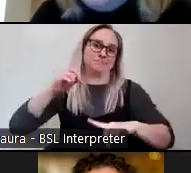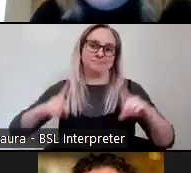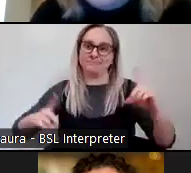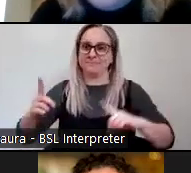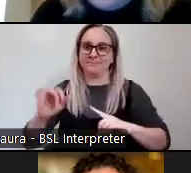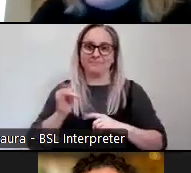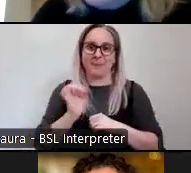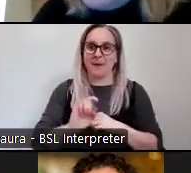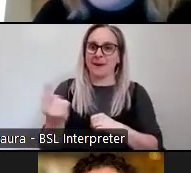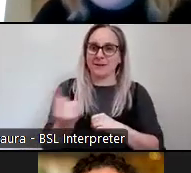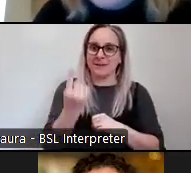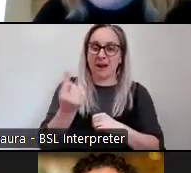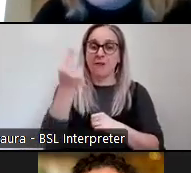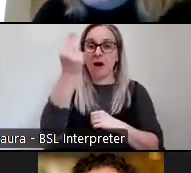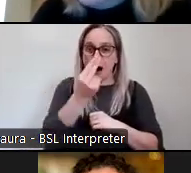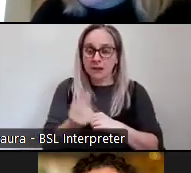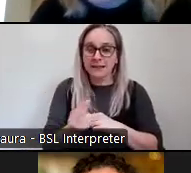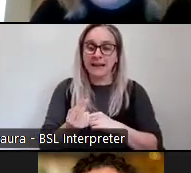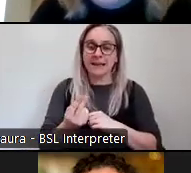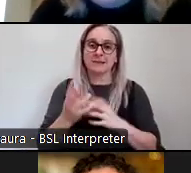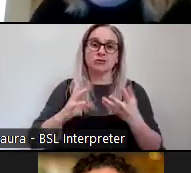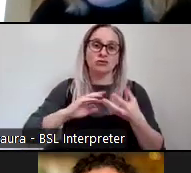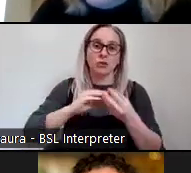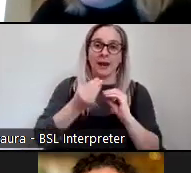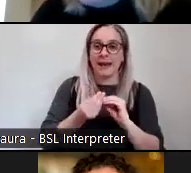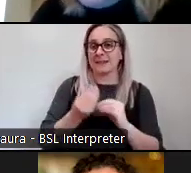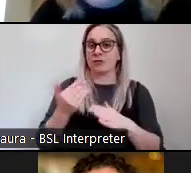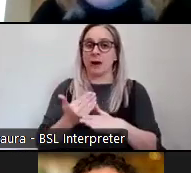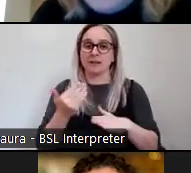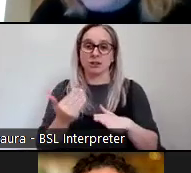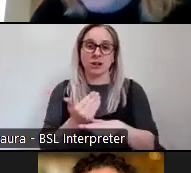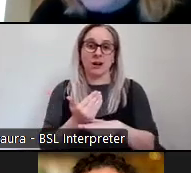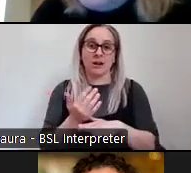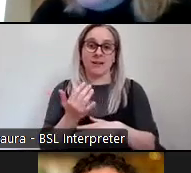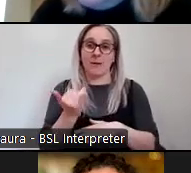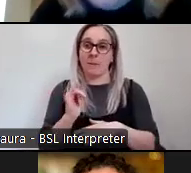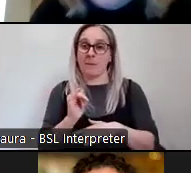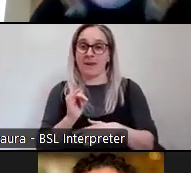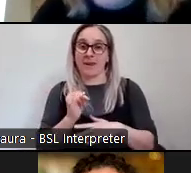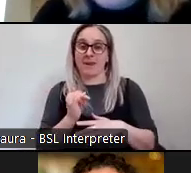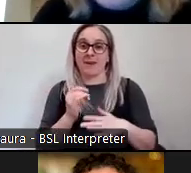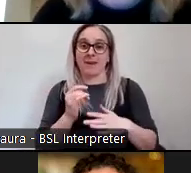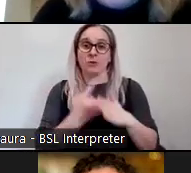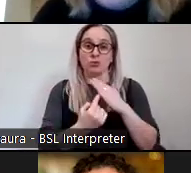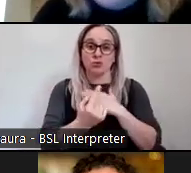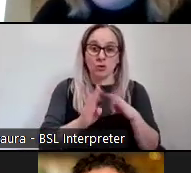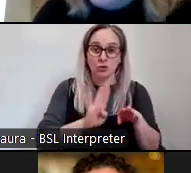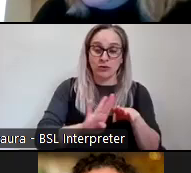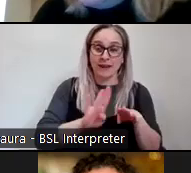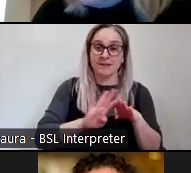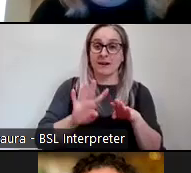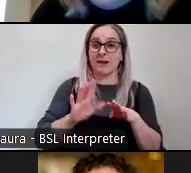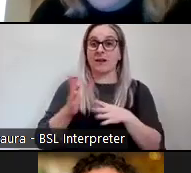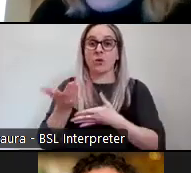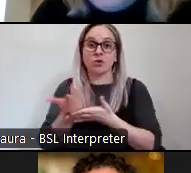artist, you might be a creative practitioner, you might be working as a sole trader in a consultancy type